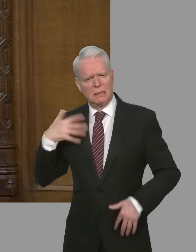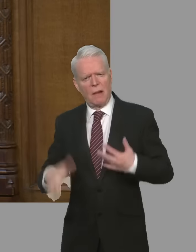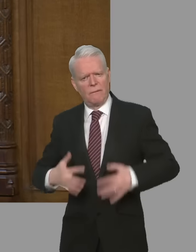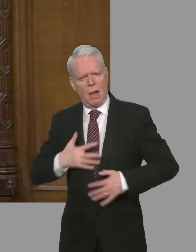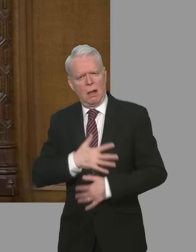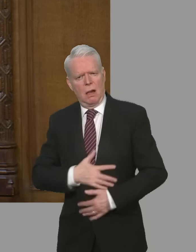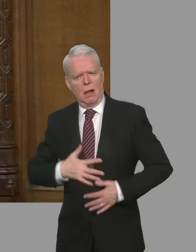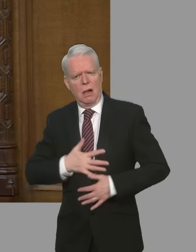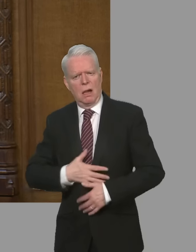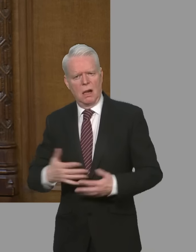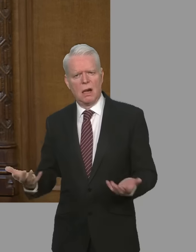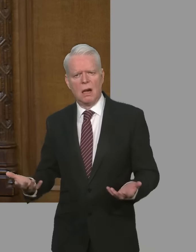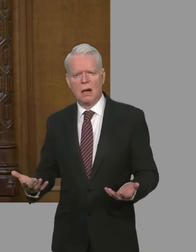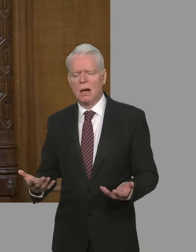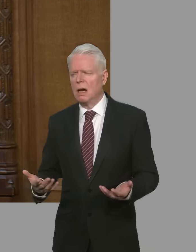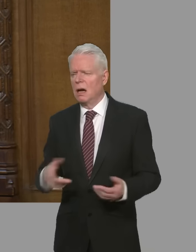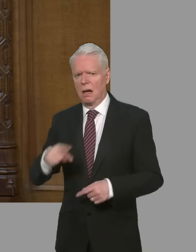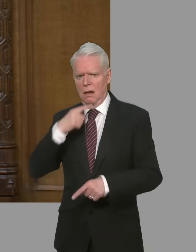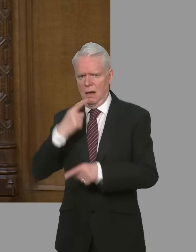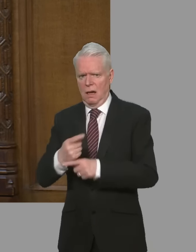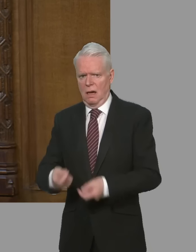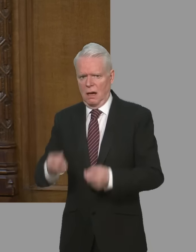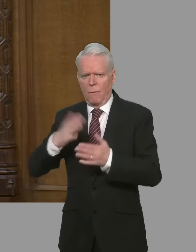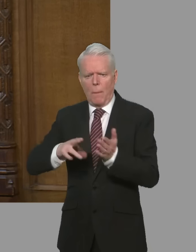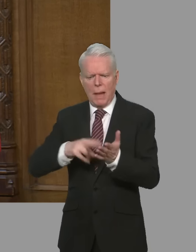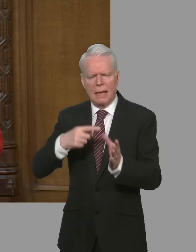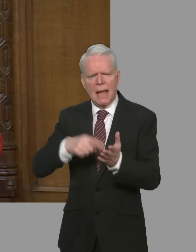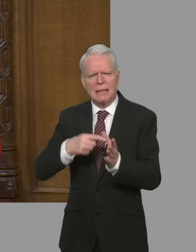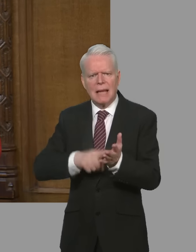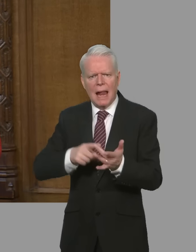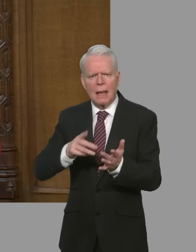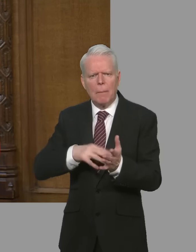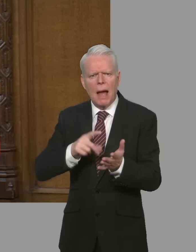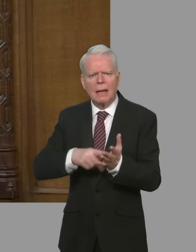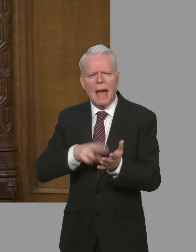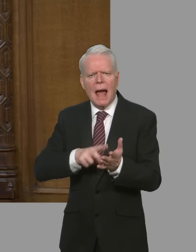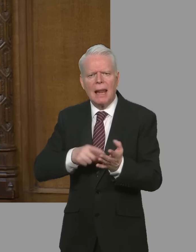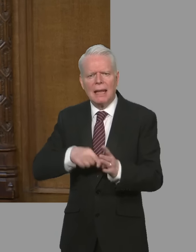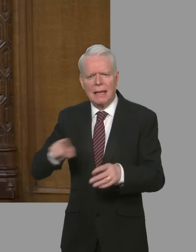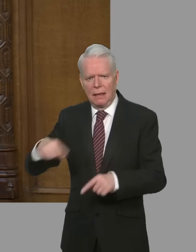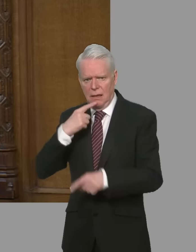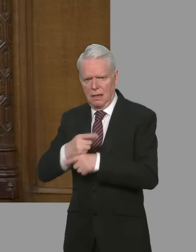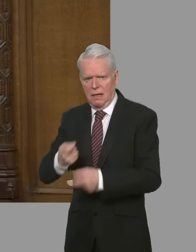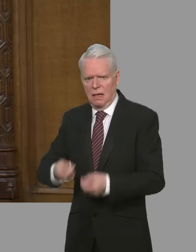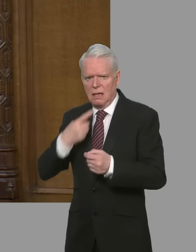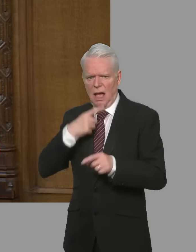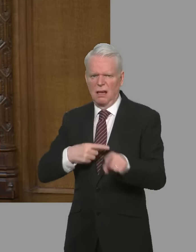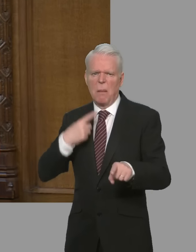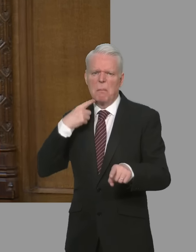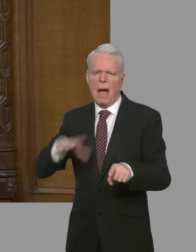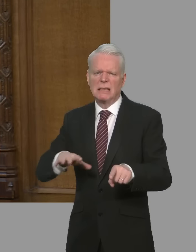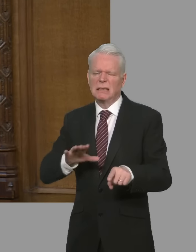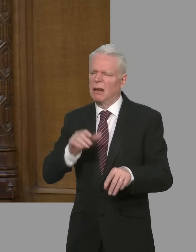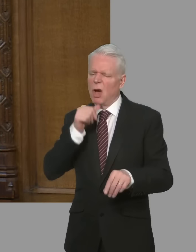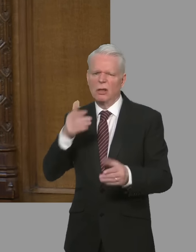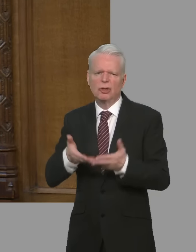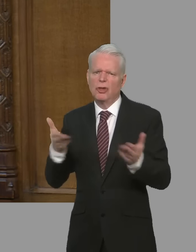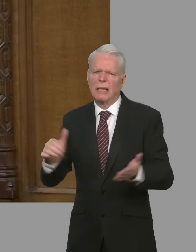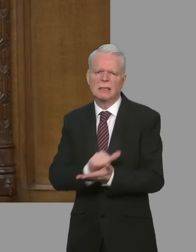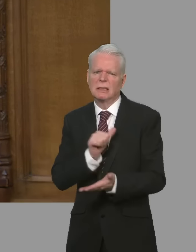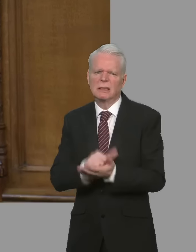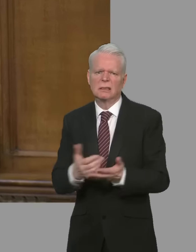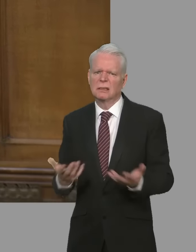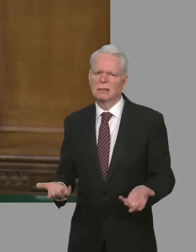doing on legacy, that all possible levers are being used to tackle the disease of misogyny, including through Northern Ireland hate crime